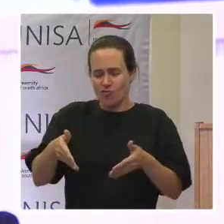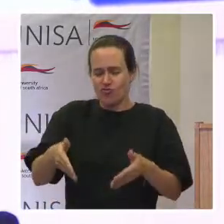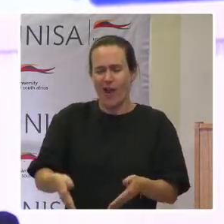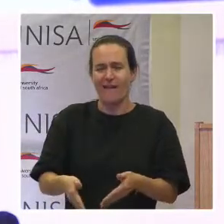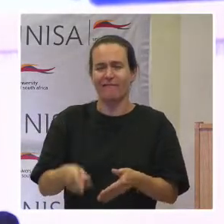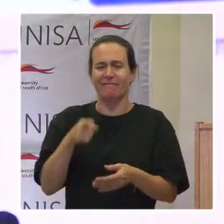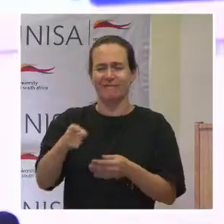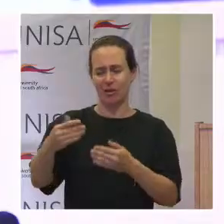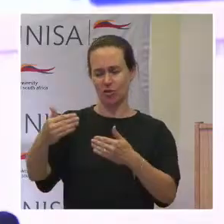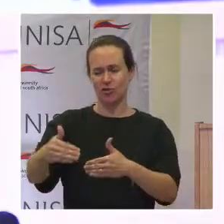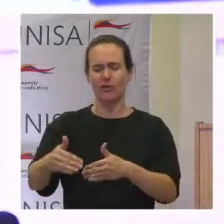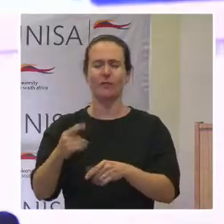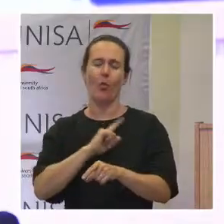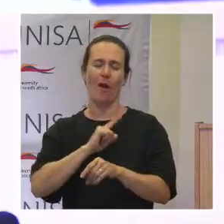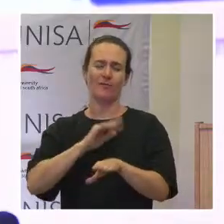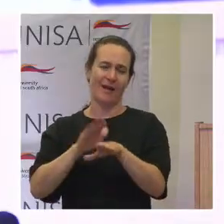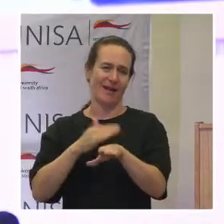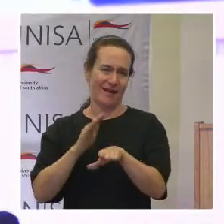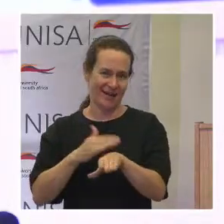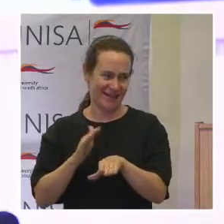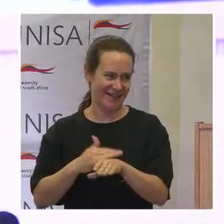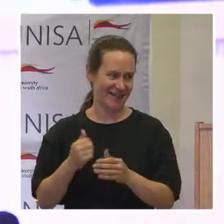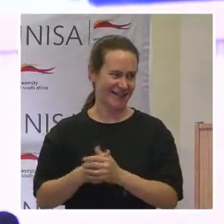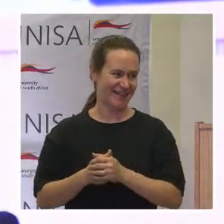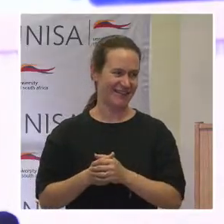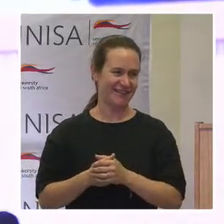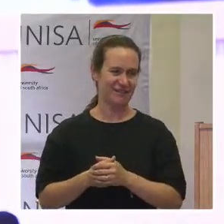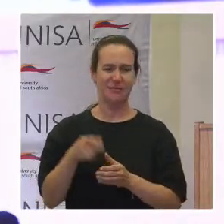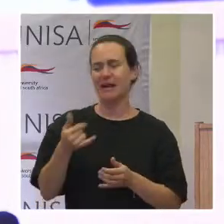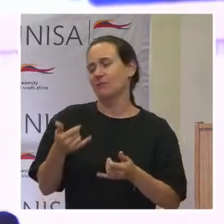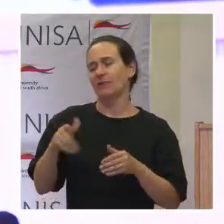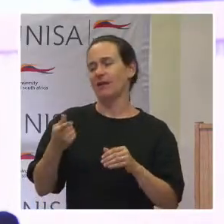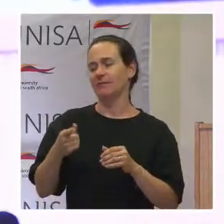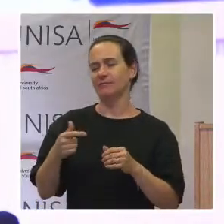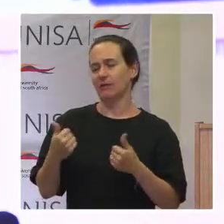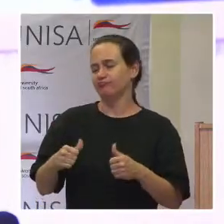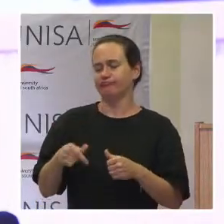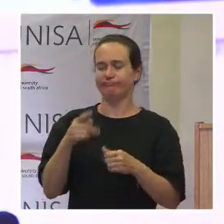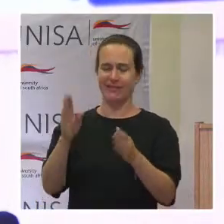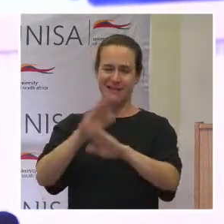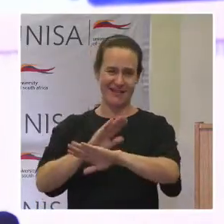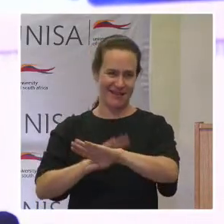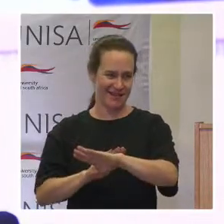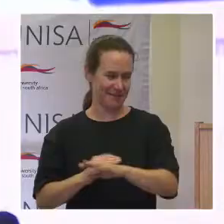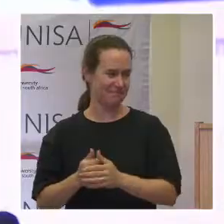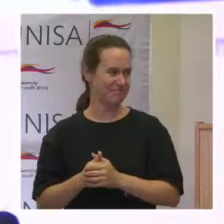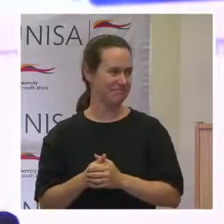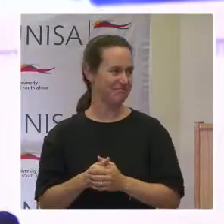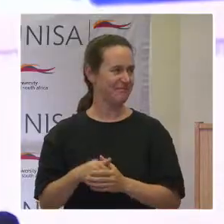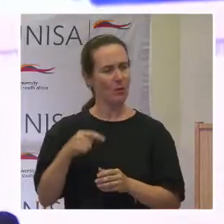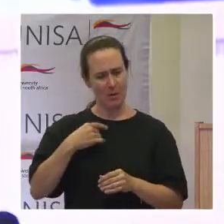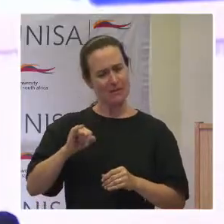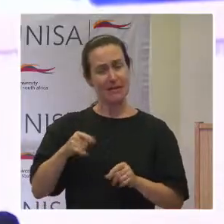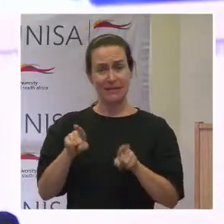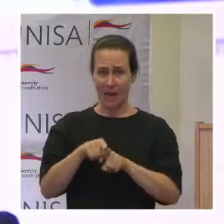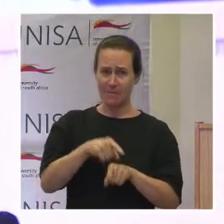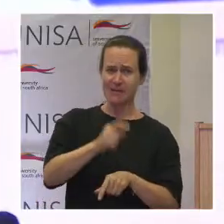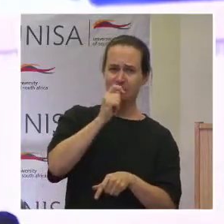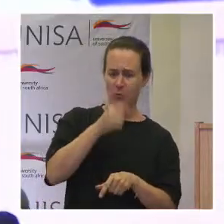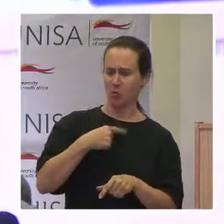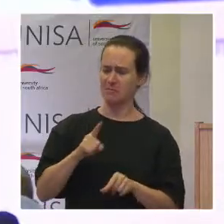But yes, this is not going to be a graveyard shift. We'll be as vibrant as we were in the